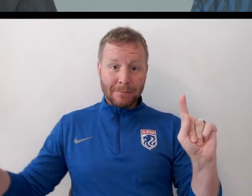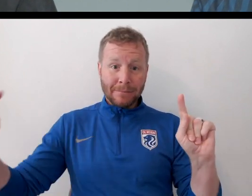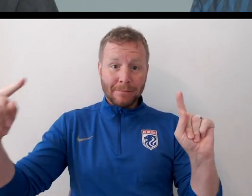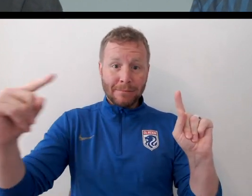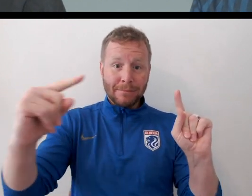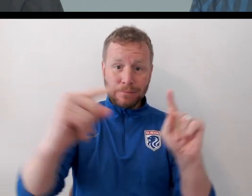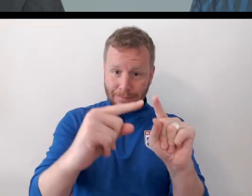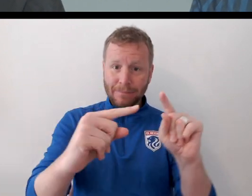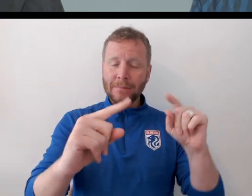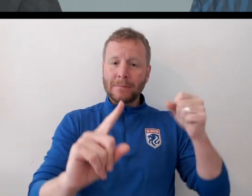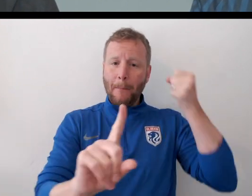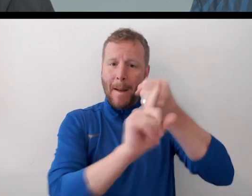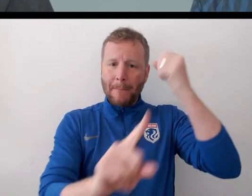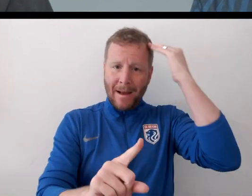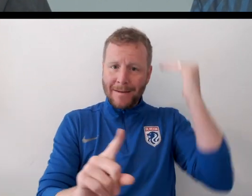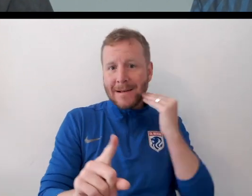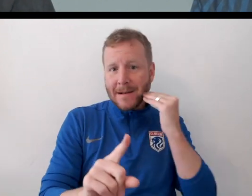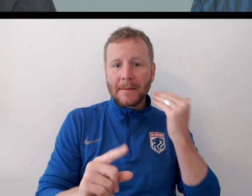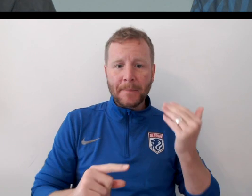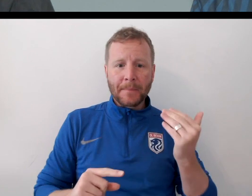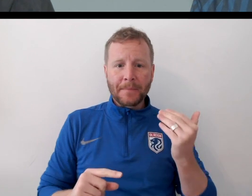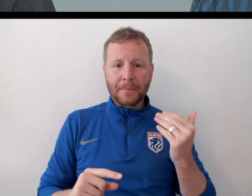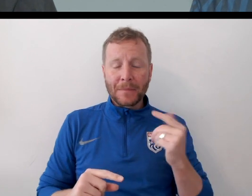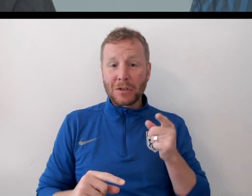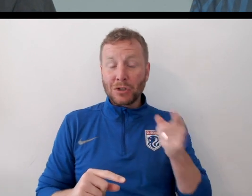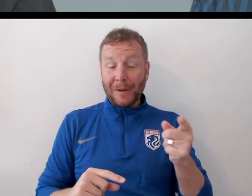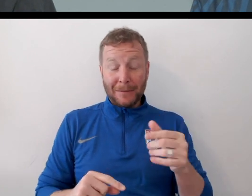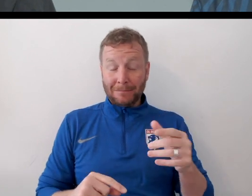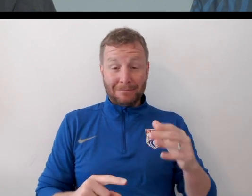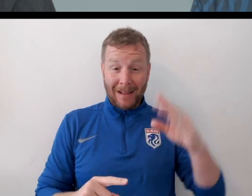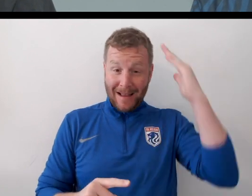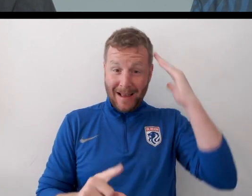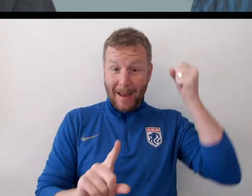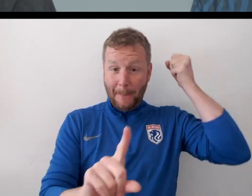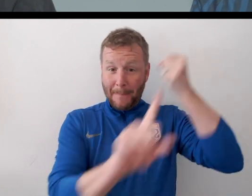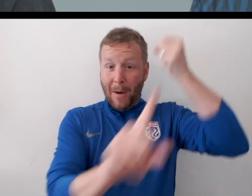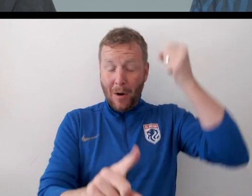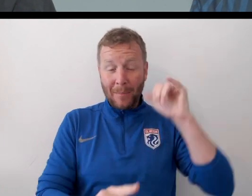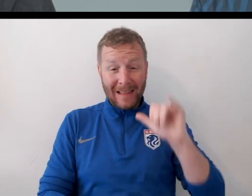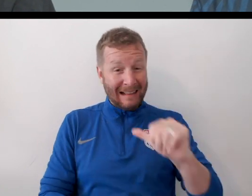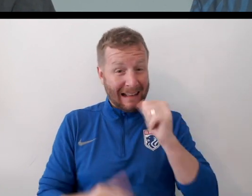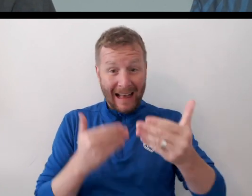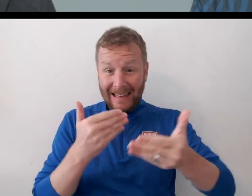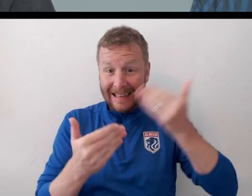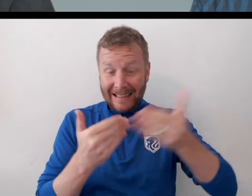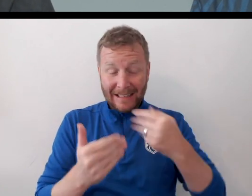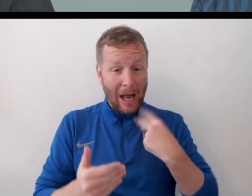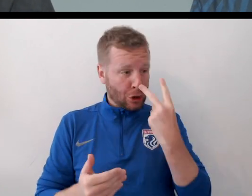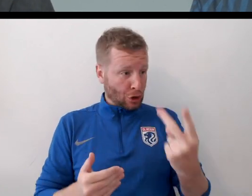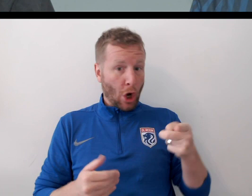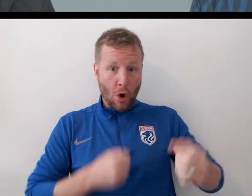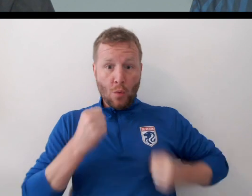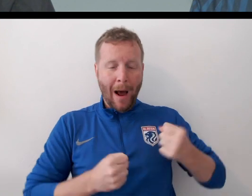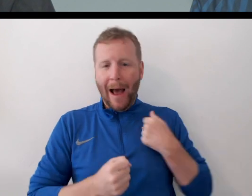at the highest height. So, obviously such a good finish. I'm so proud of her. Those are not easy to finish. So, yeah, I just saw the run